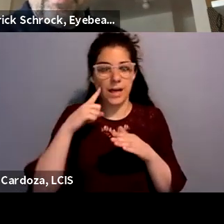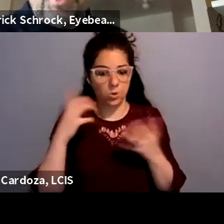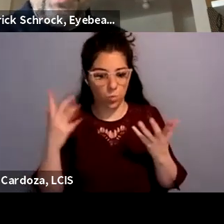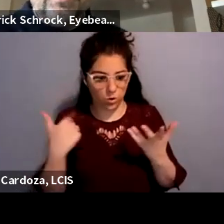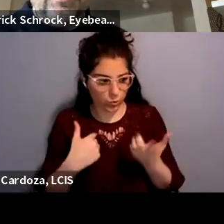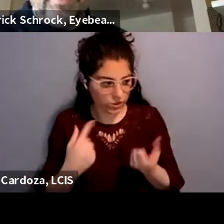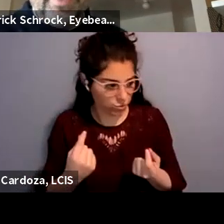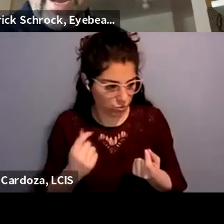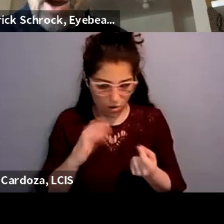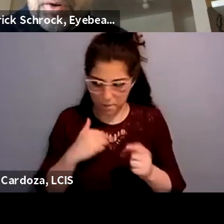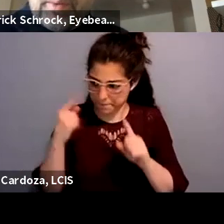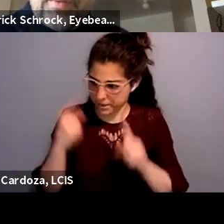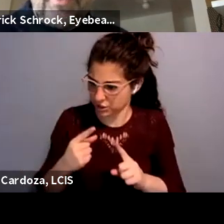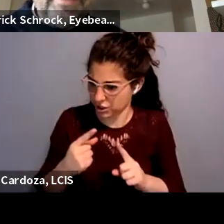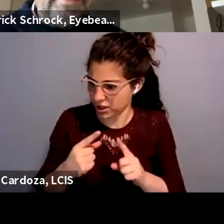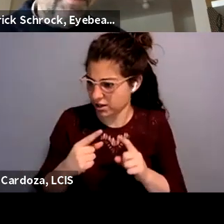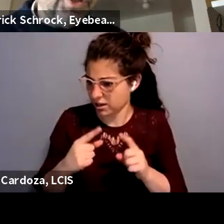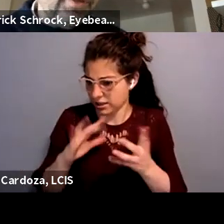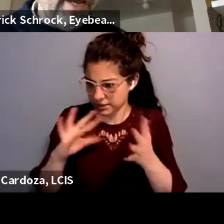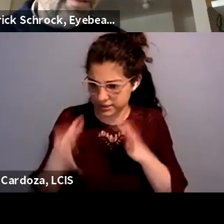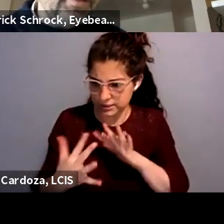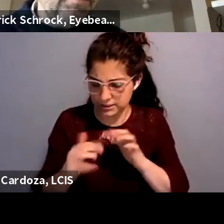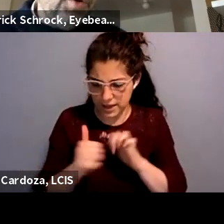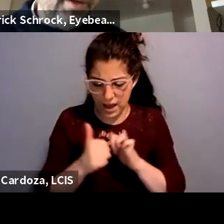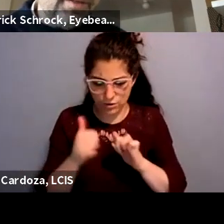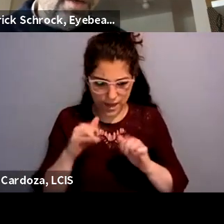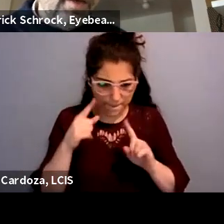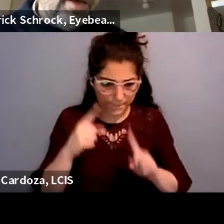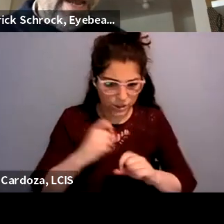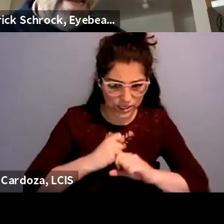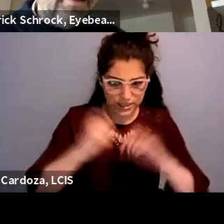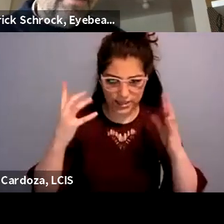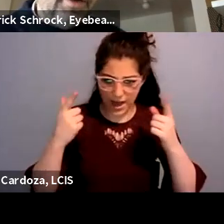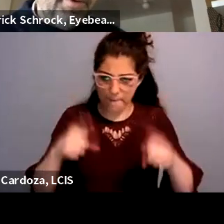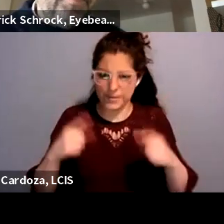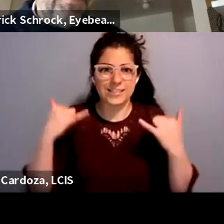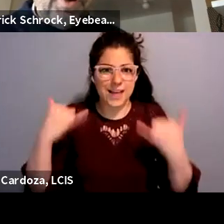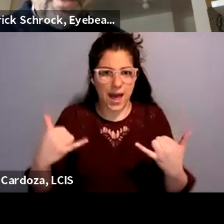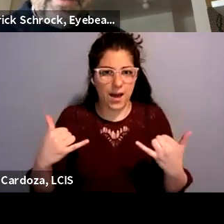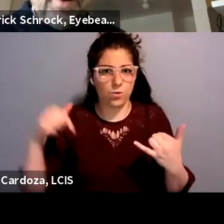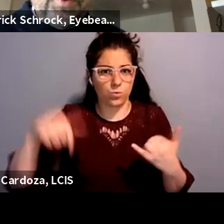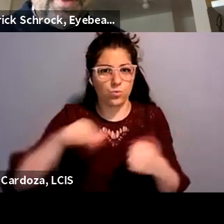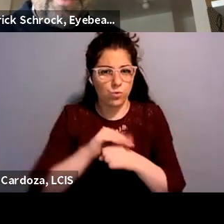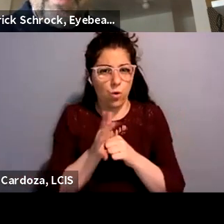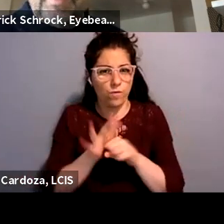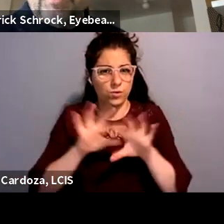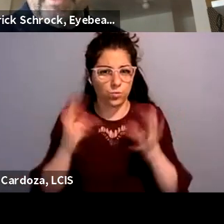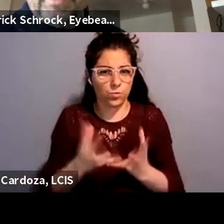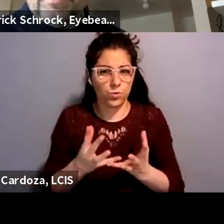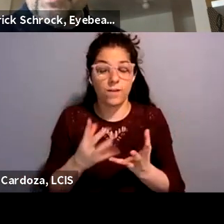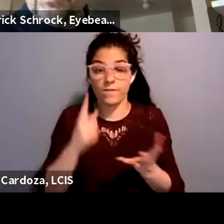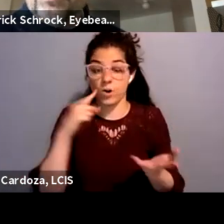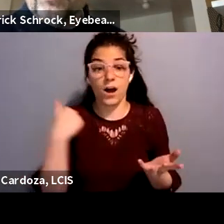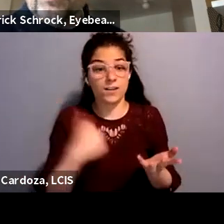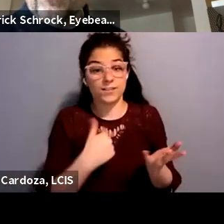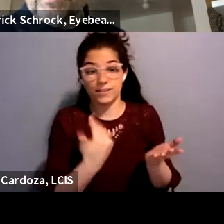What is our mission? How do we realize that mission at this moment? And for us, that was similarly,